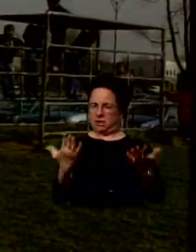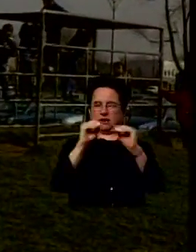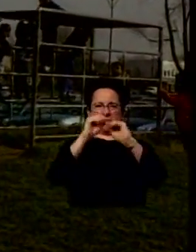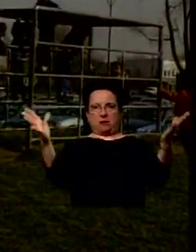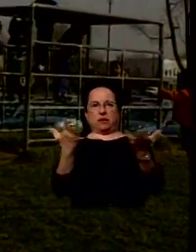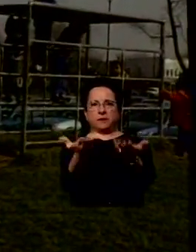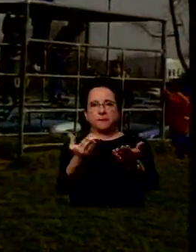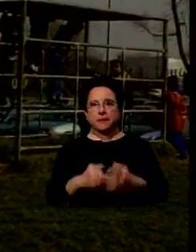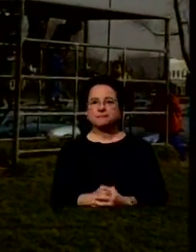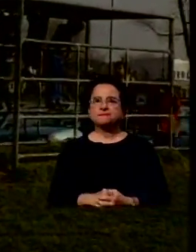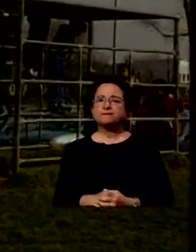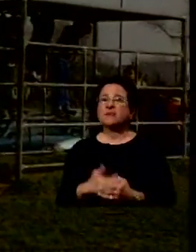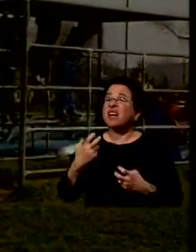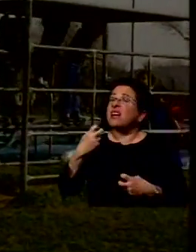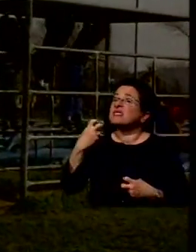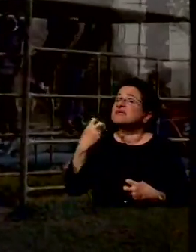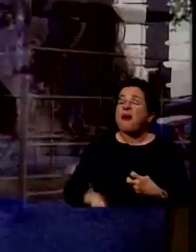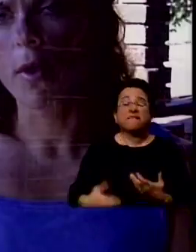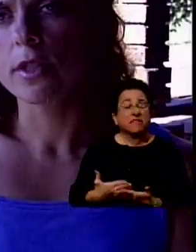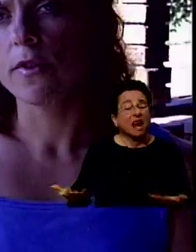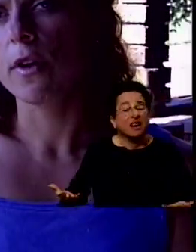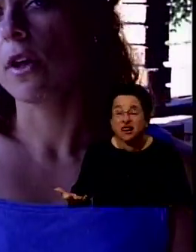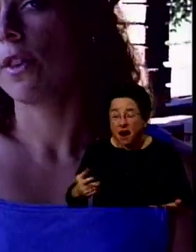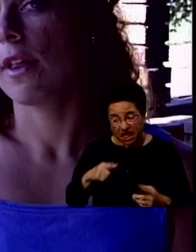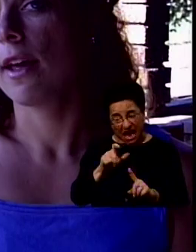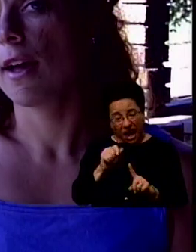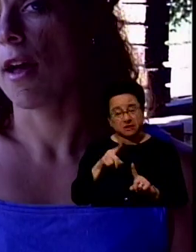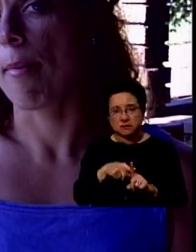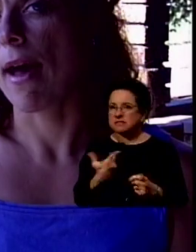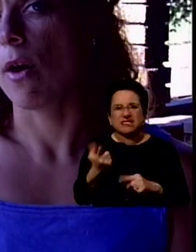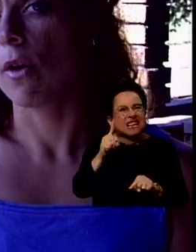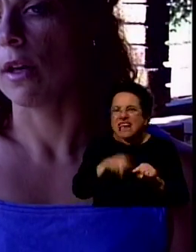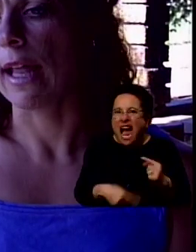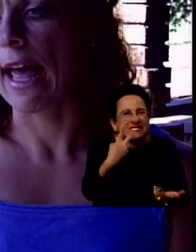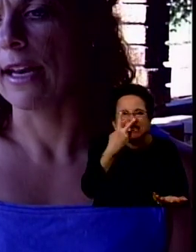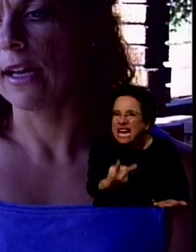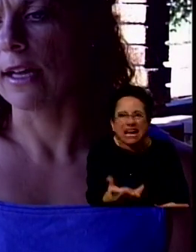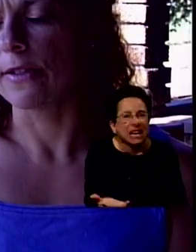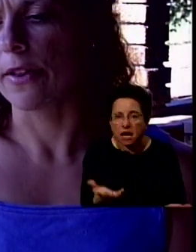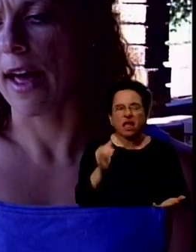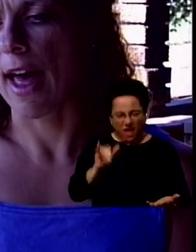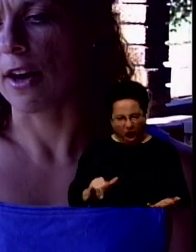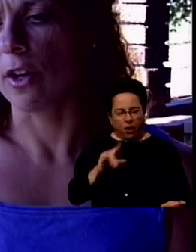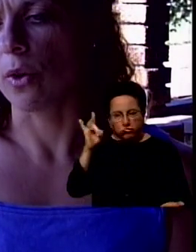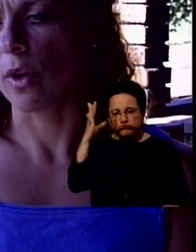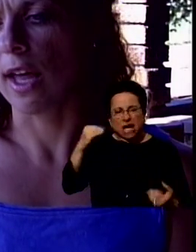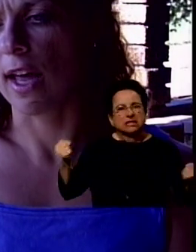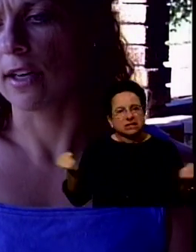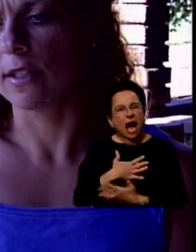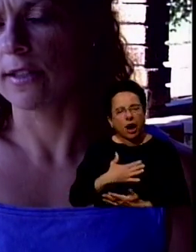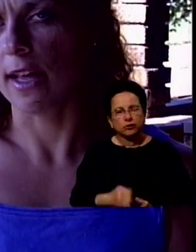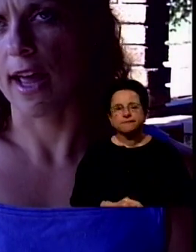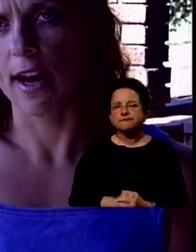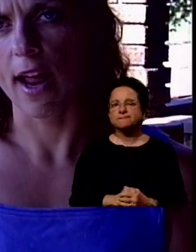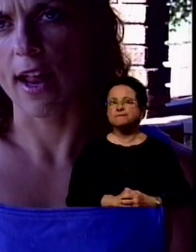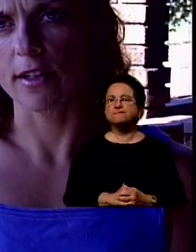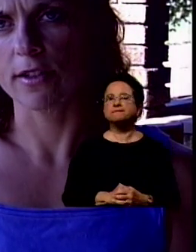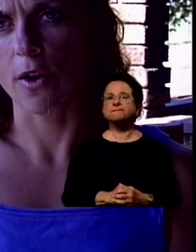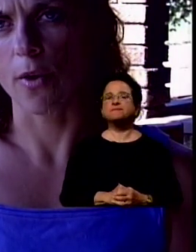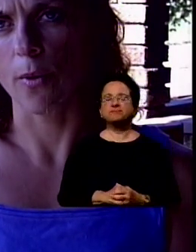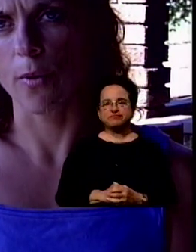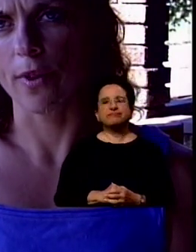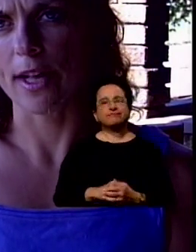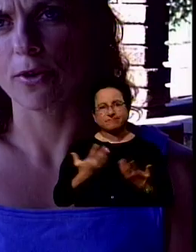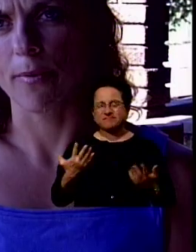devouring our children right before our very eyes. The most difficult thing about lead is that you can't see it,